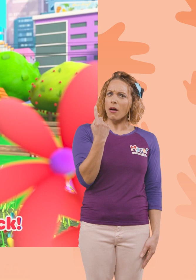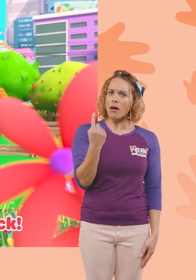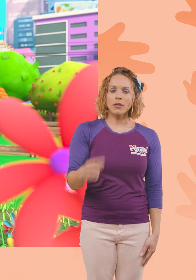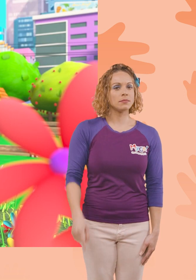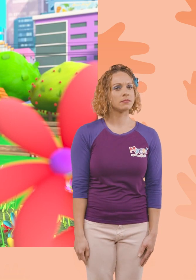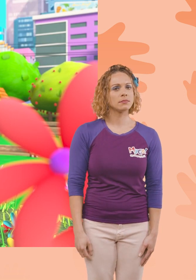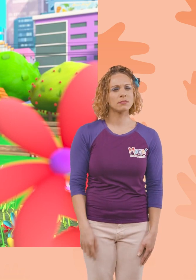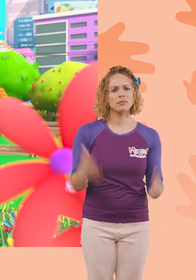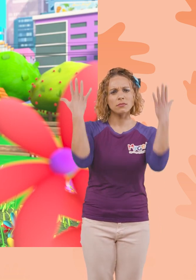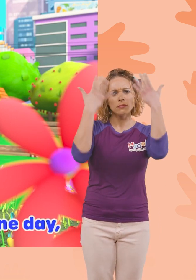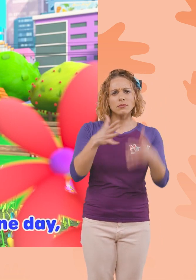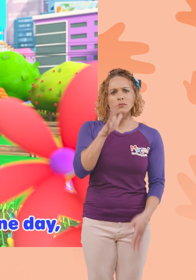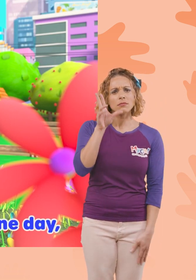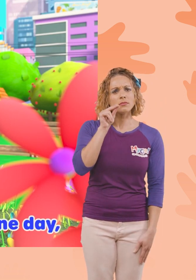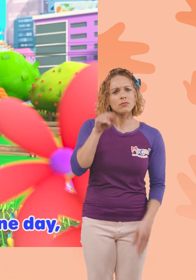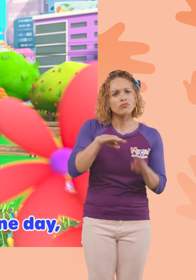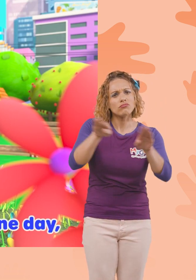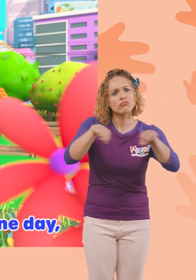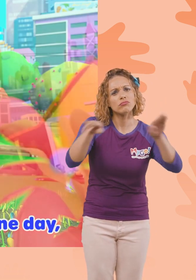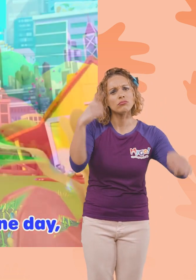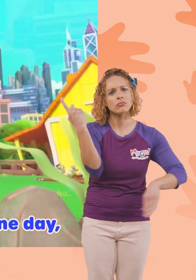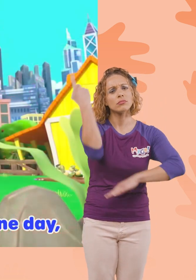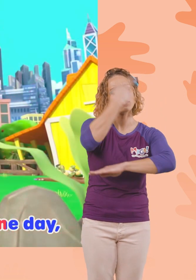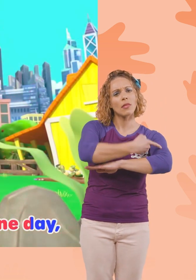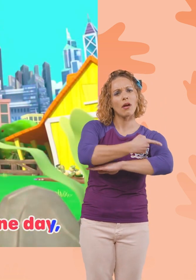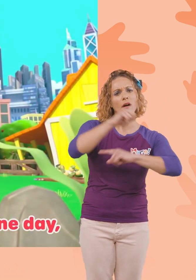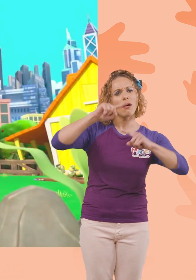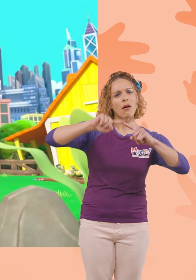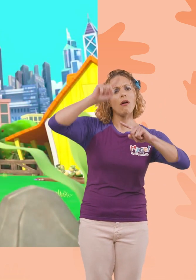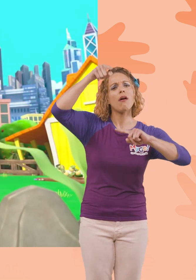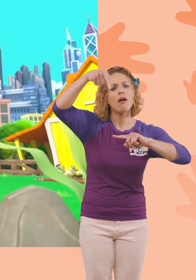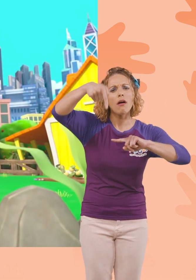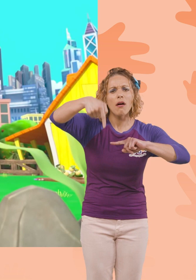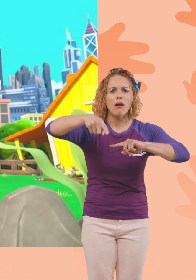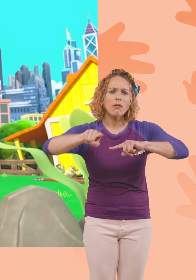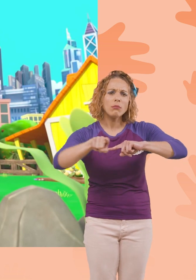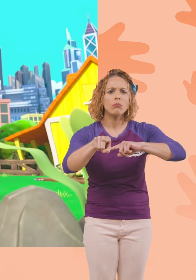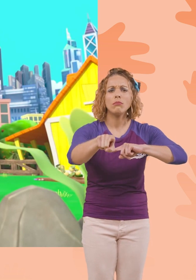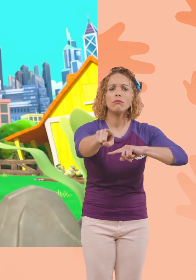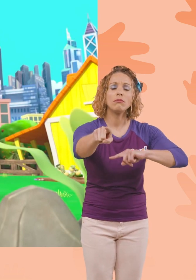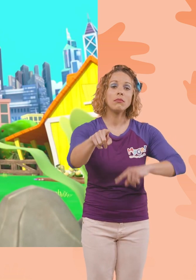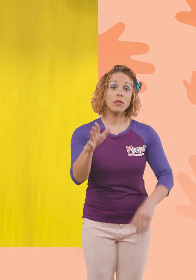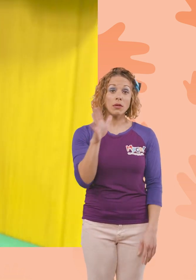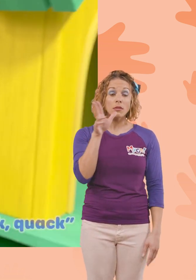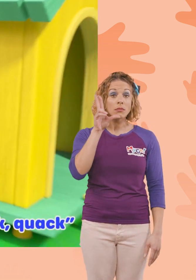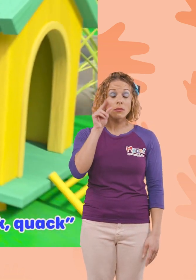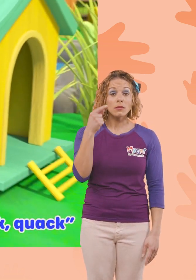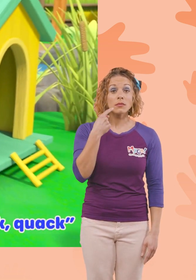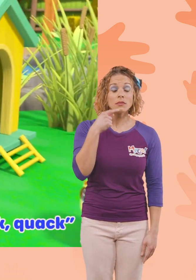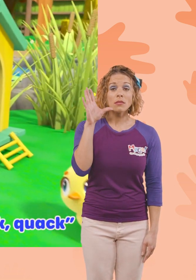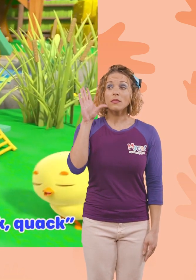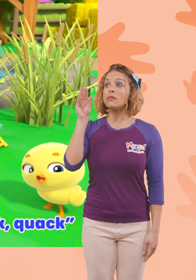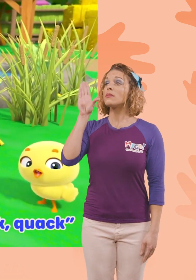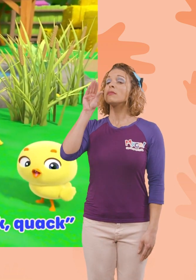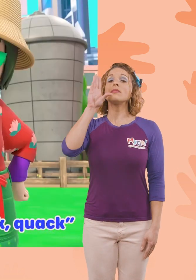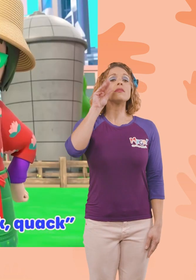Ducks came back. Sad mother duck went swimming one day, over the hill and far away. Mother